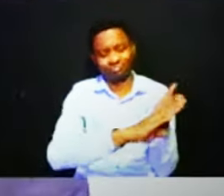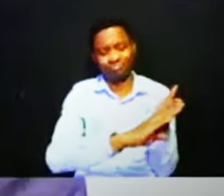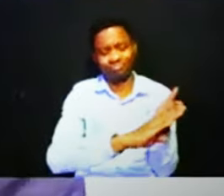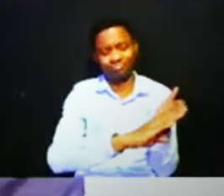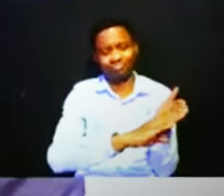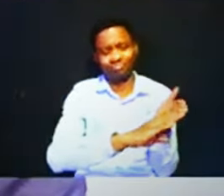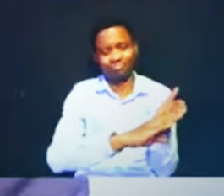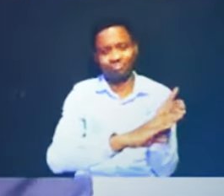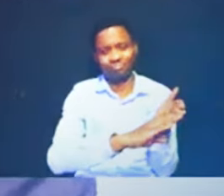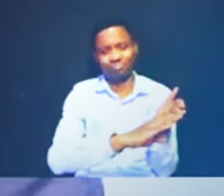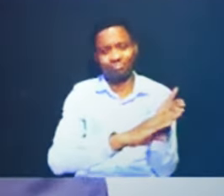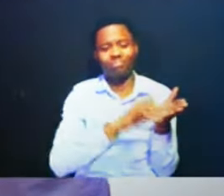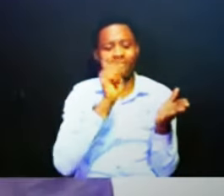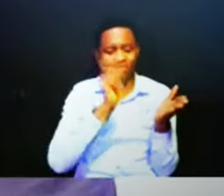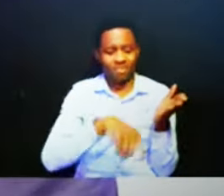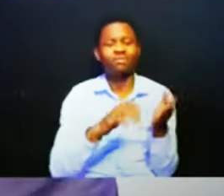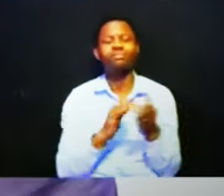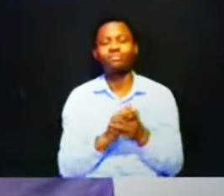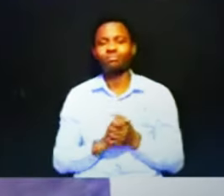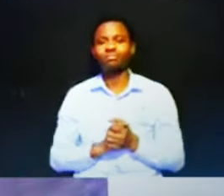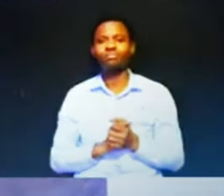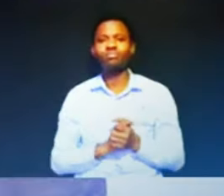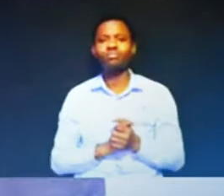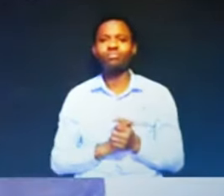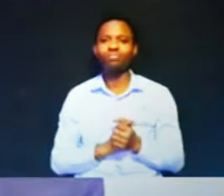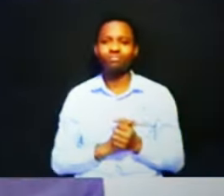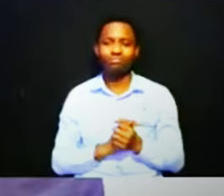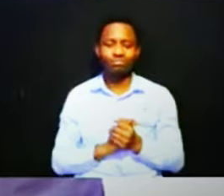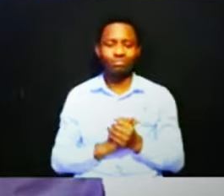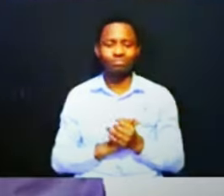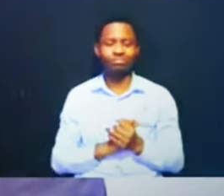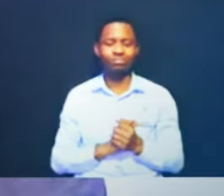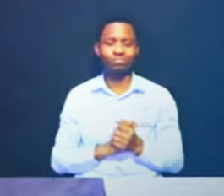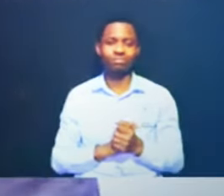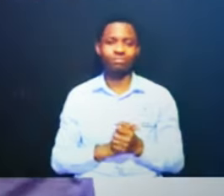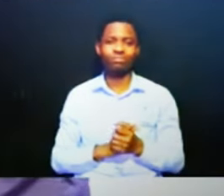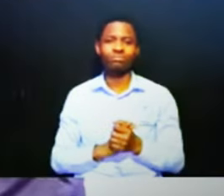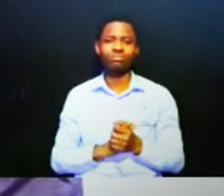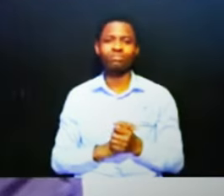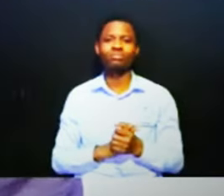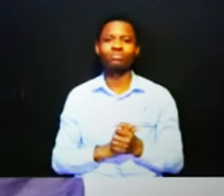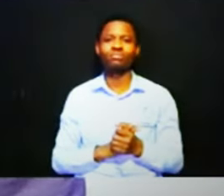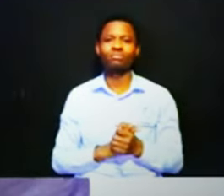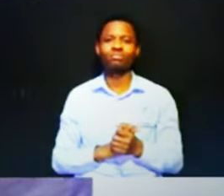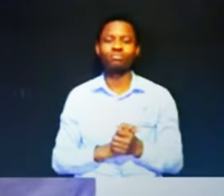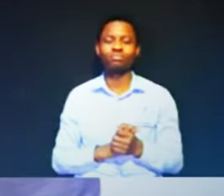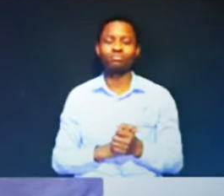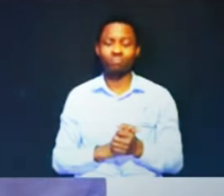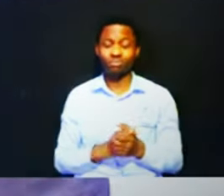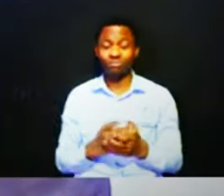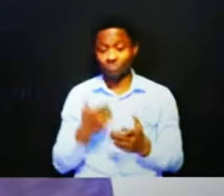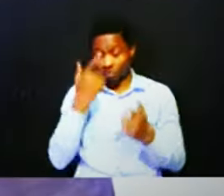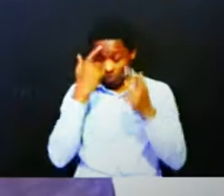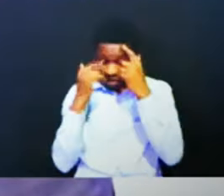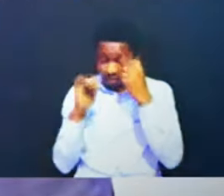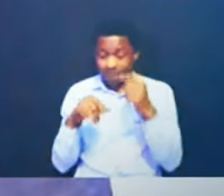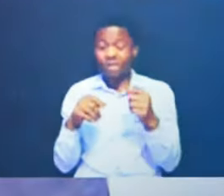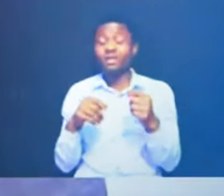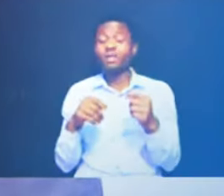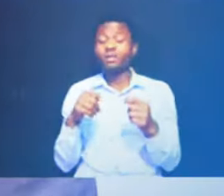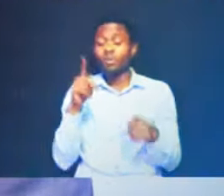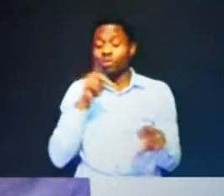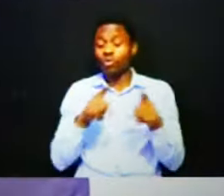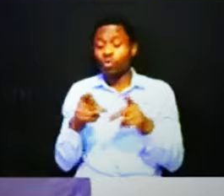twas when you knew me and Sana, I say, Anka, a ya on a say, what day a woman bore at your train, a con, cot, no train, a